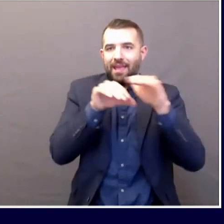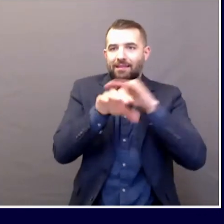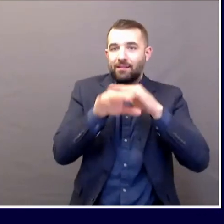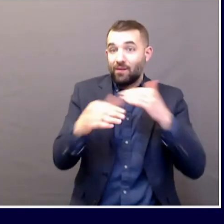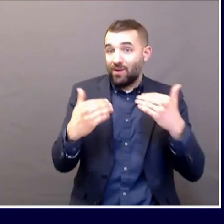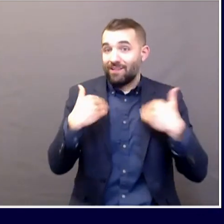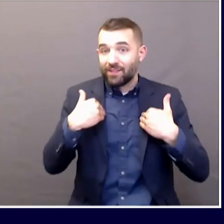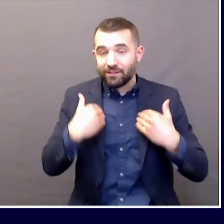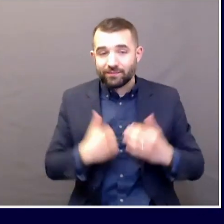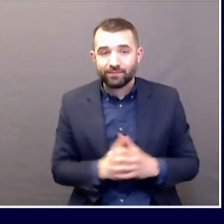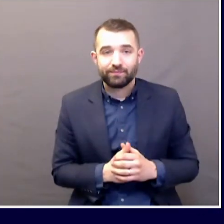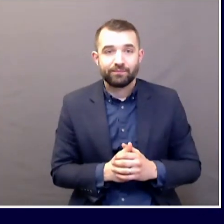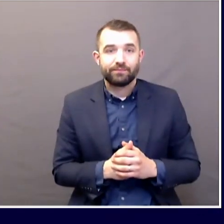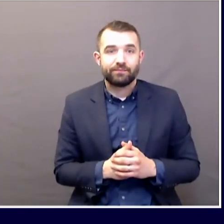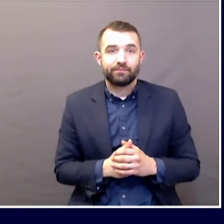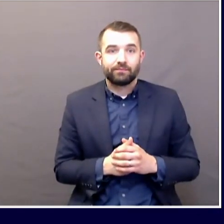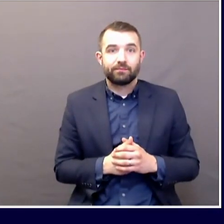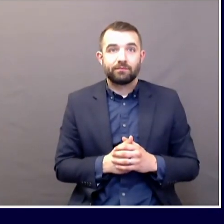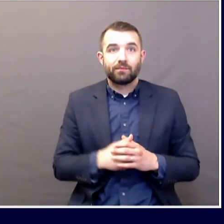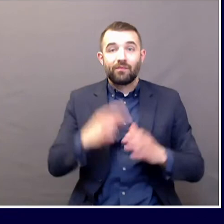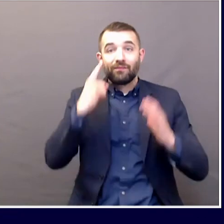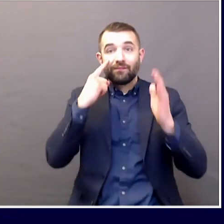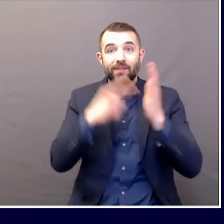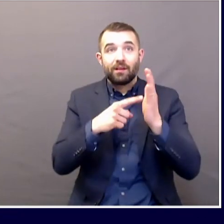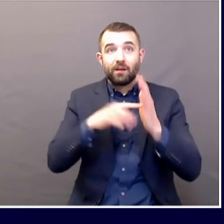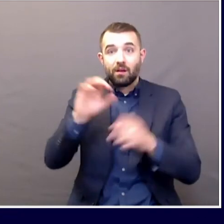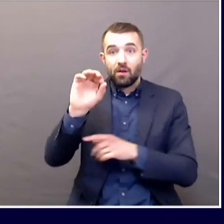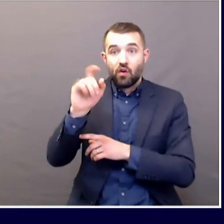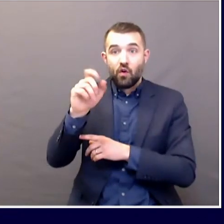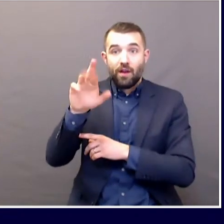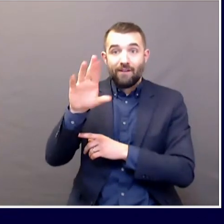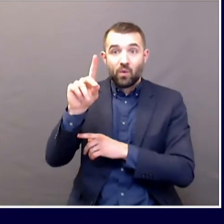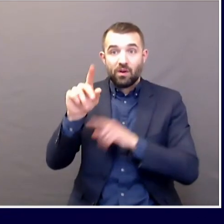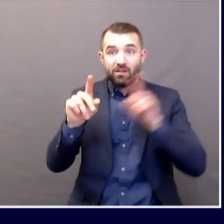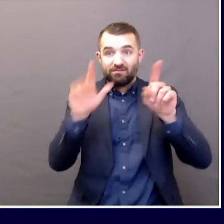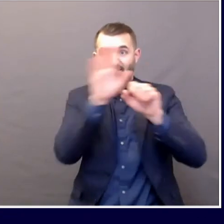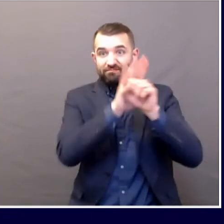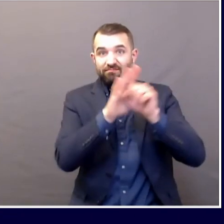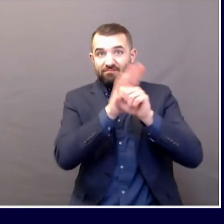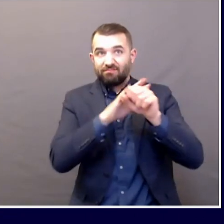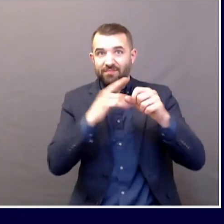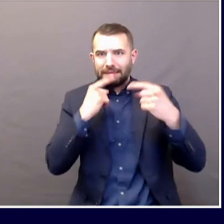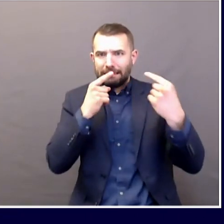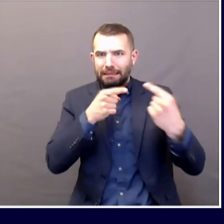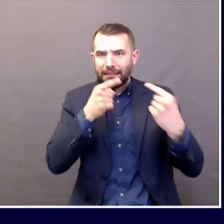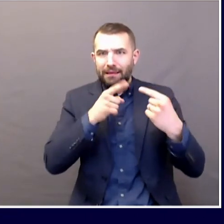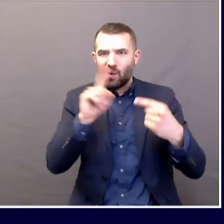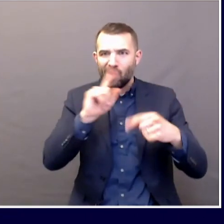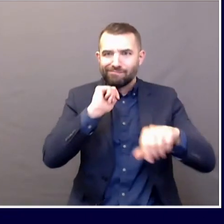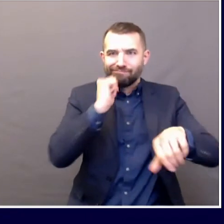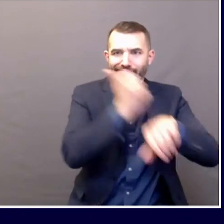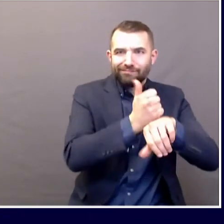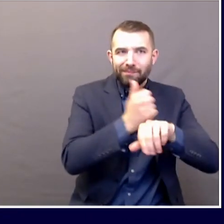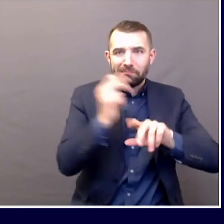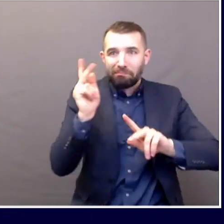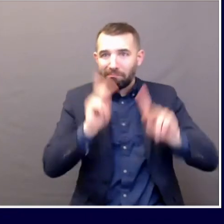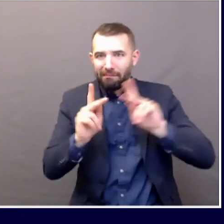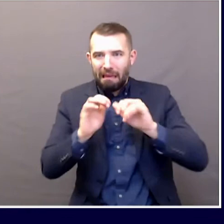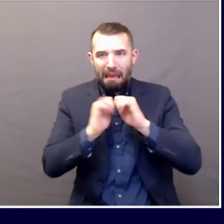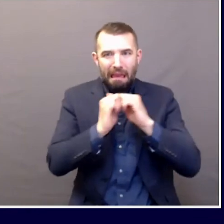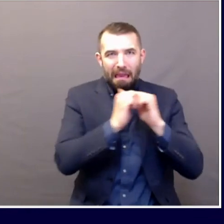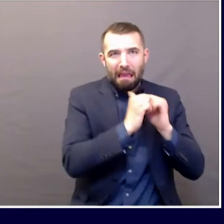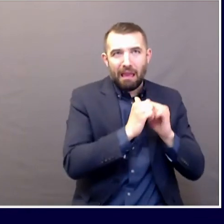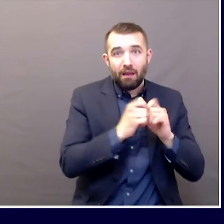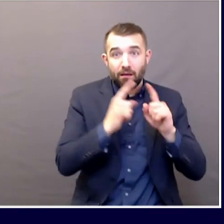Oxford County, but the Walgreens in Oxford County by themselves, without additional sites, bring us a long way towards